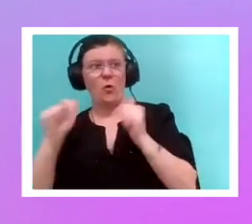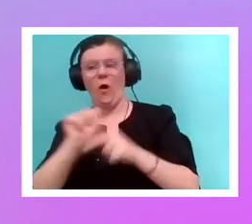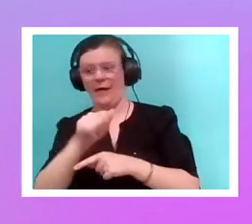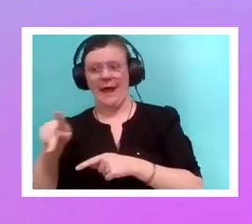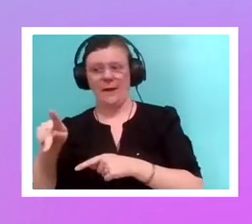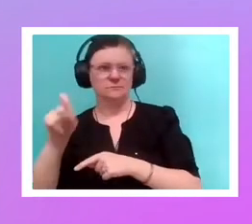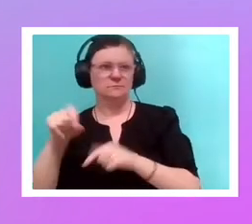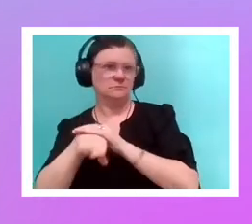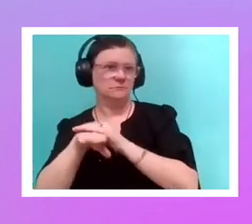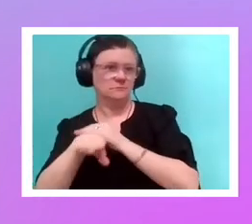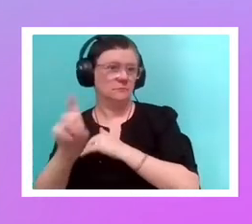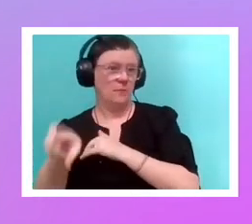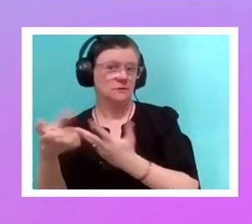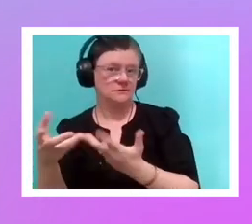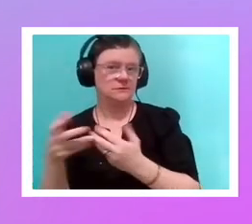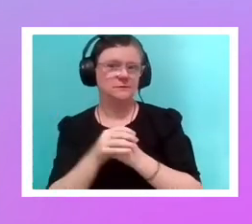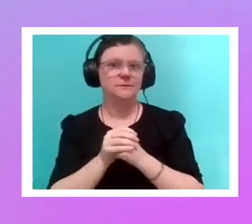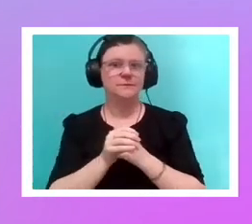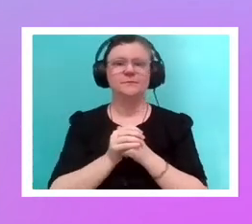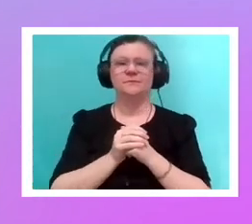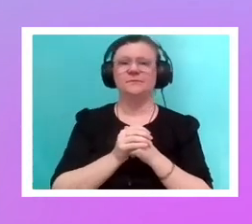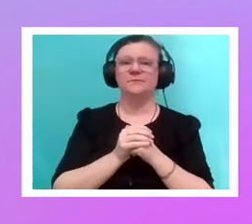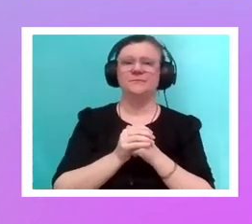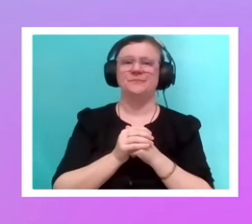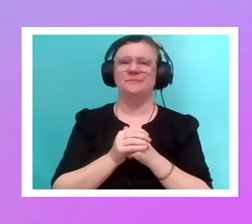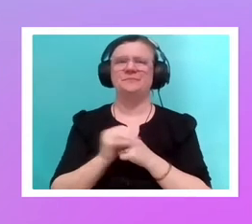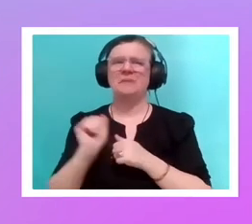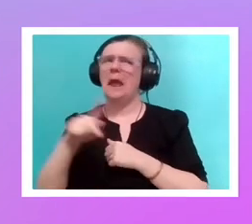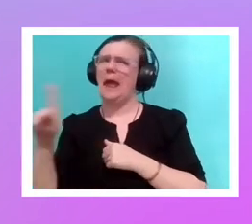apps. There aren't anywhere near as many